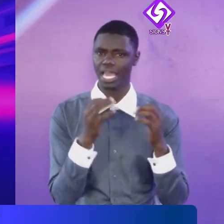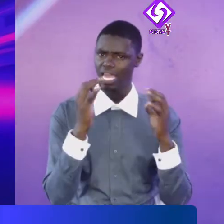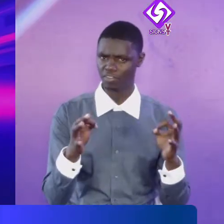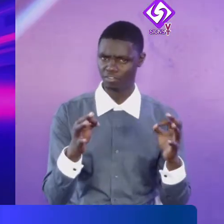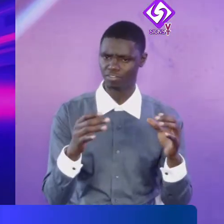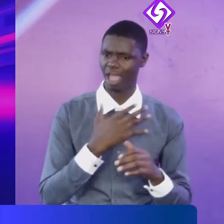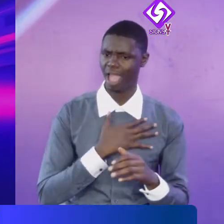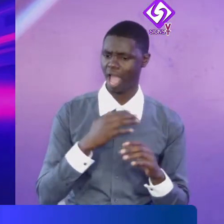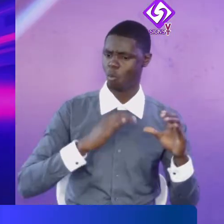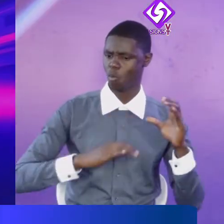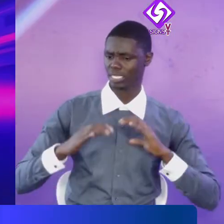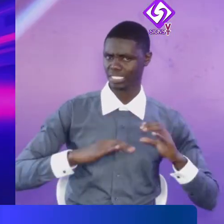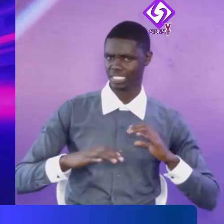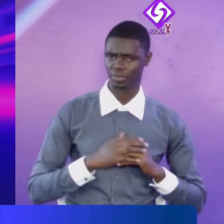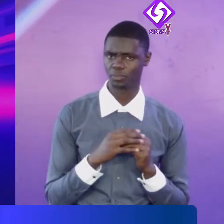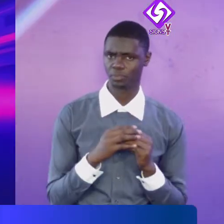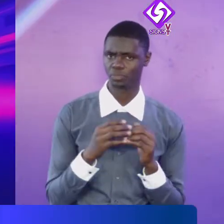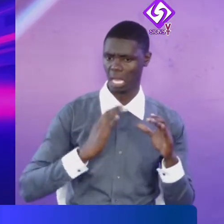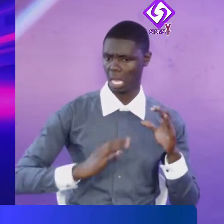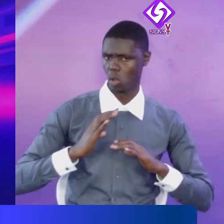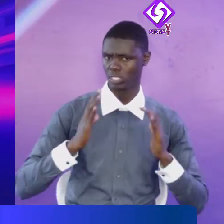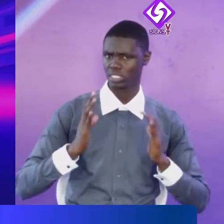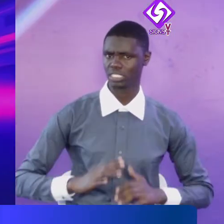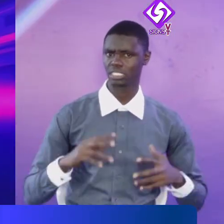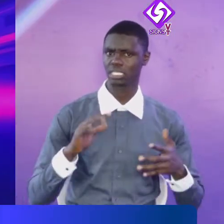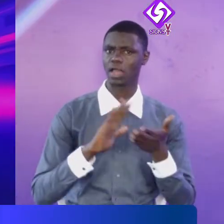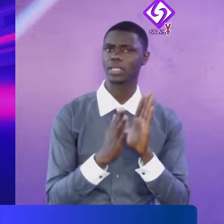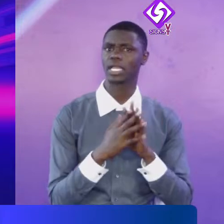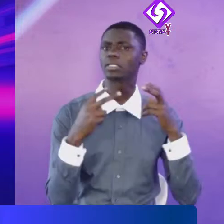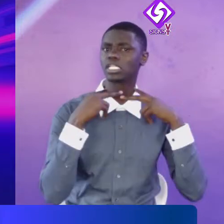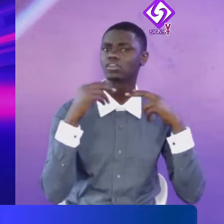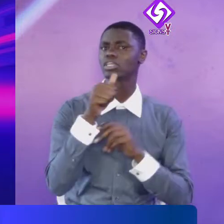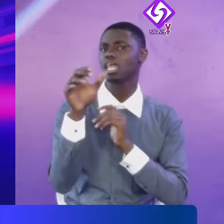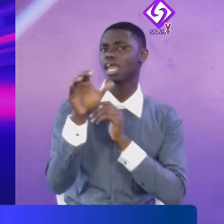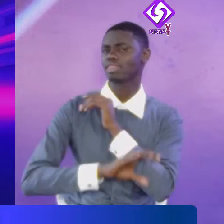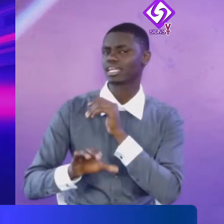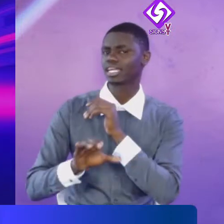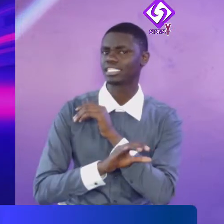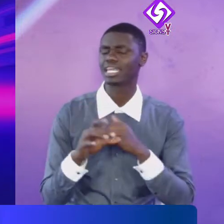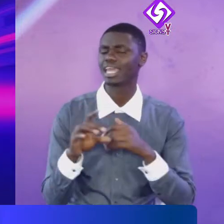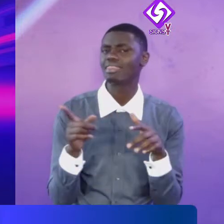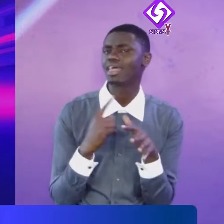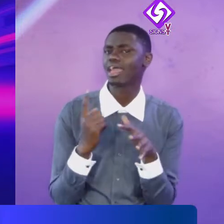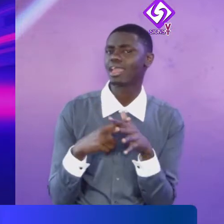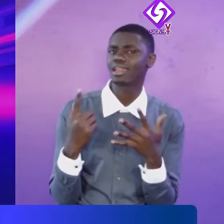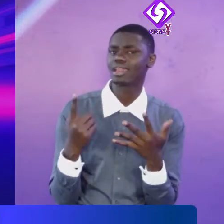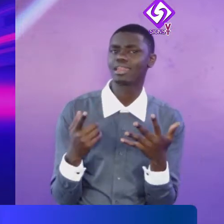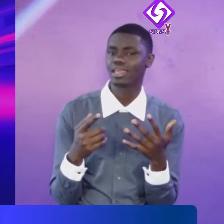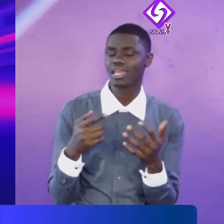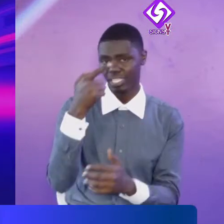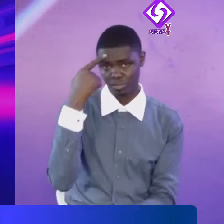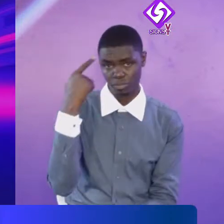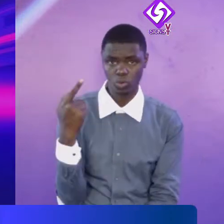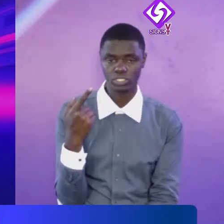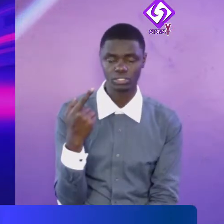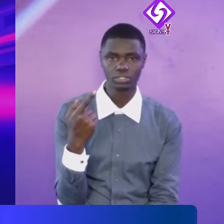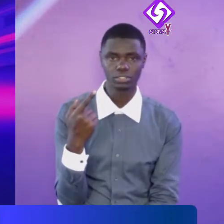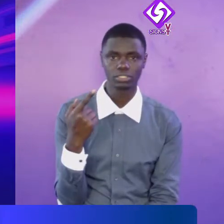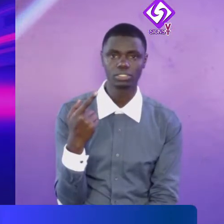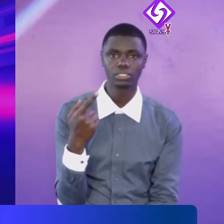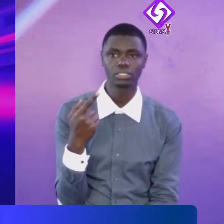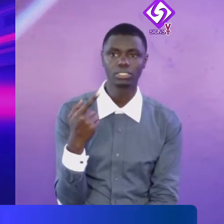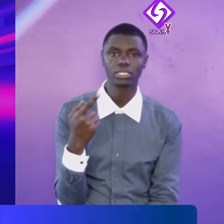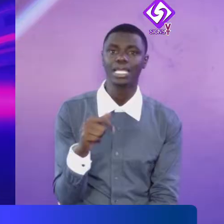citizens, I agree, if our citizens are slaves in other countries, then unfortunately it is because of the not